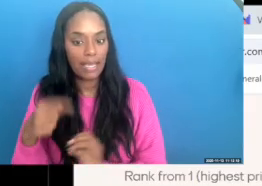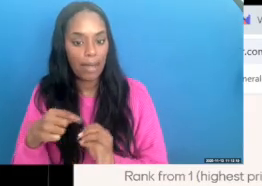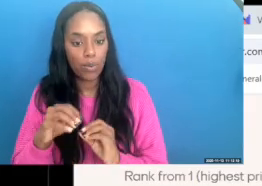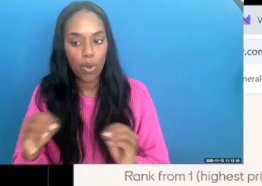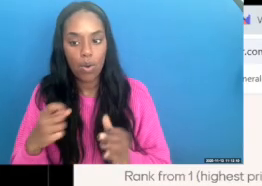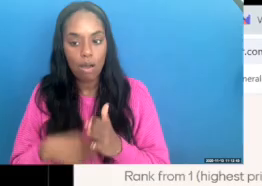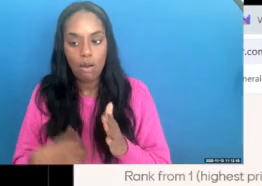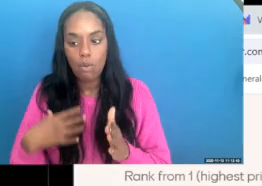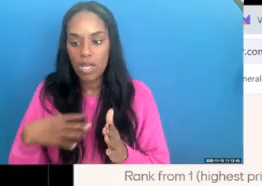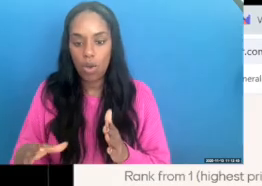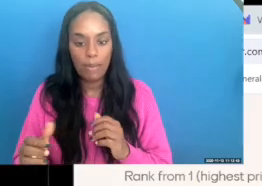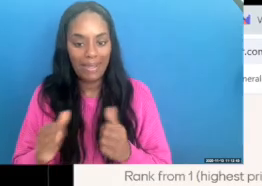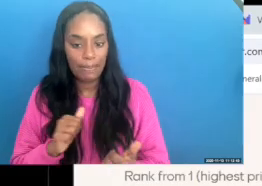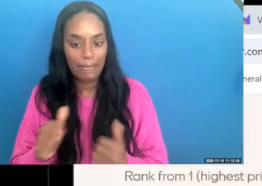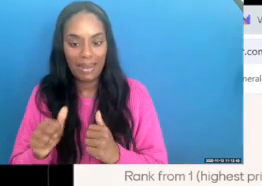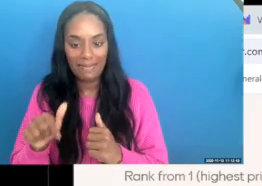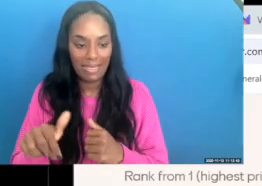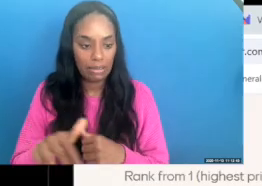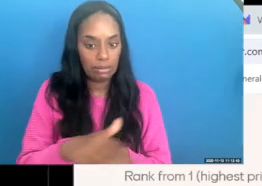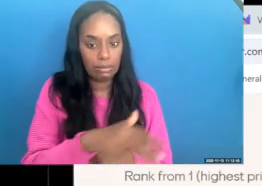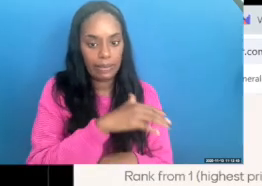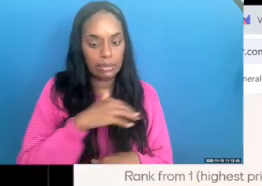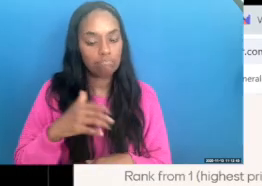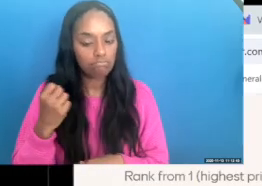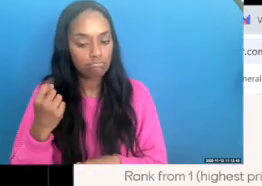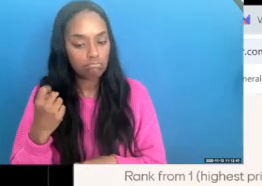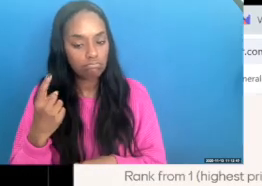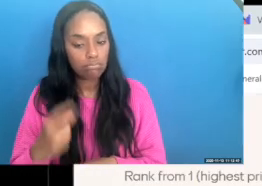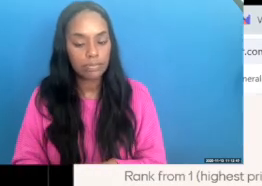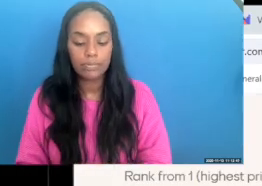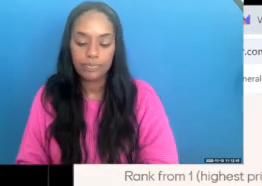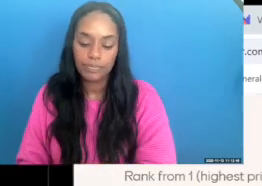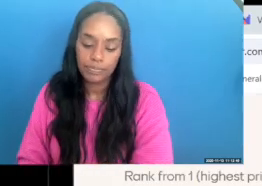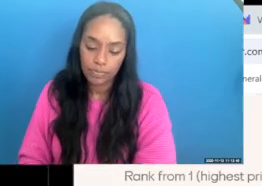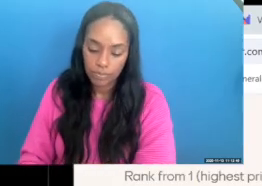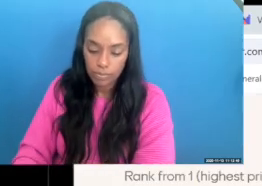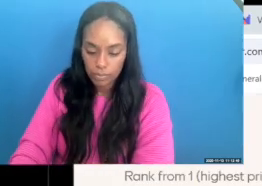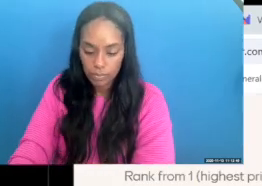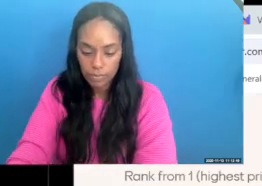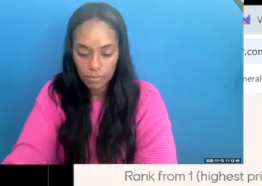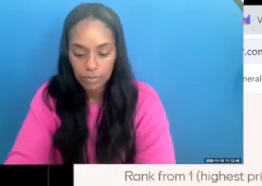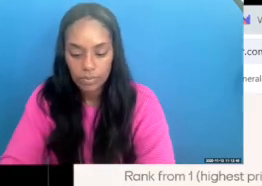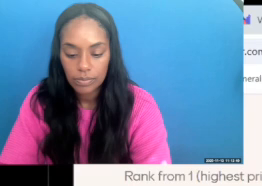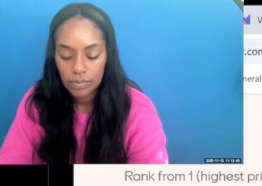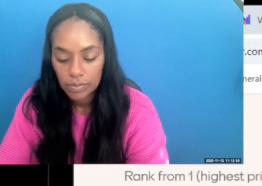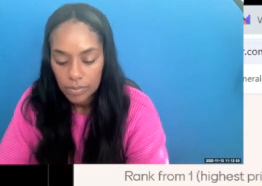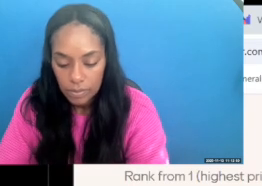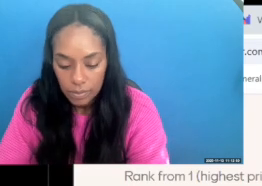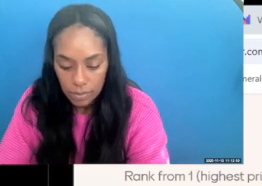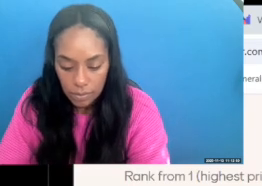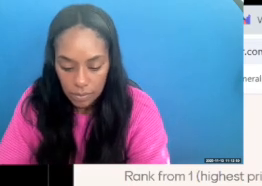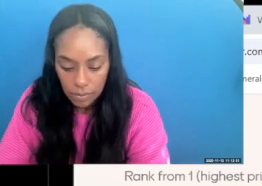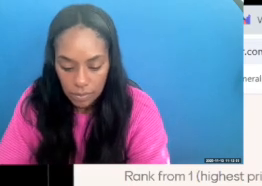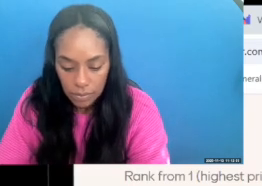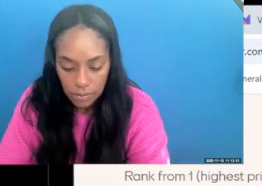yeah, appreciate that, and that's why we're thinking about the no cost side, because we don't want to be competitive in that space and understand the reasoning